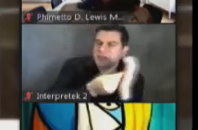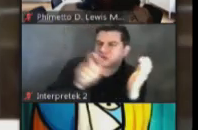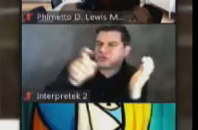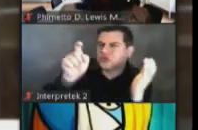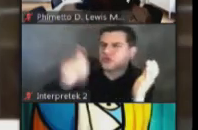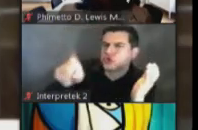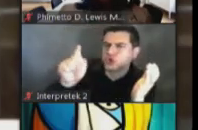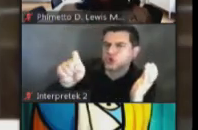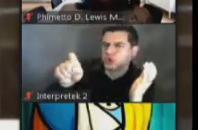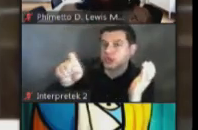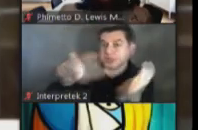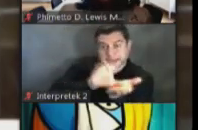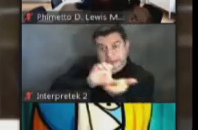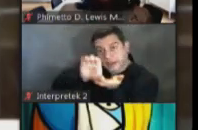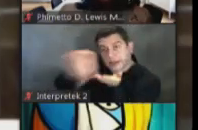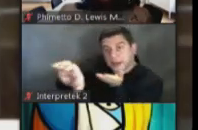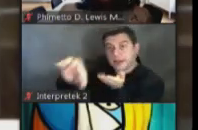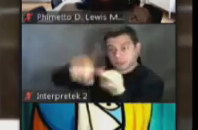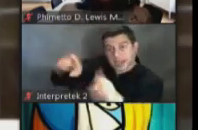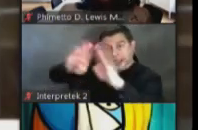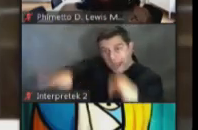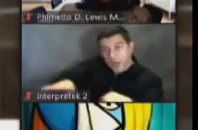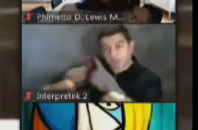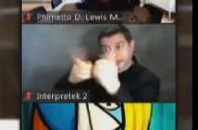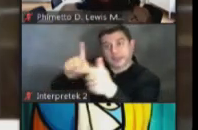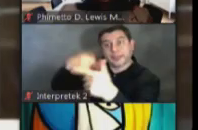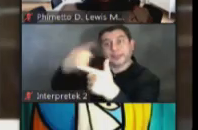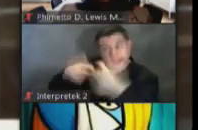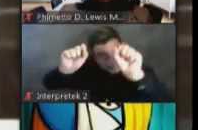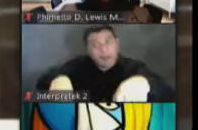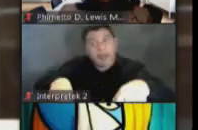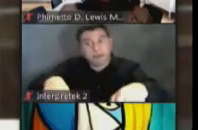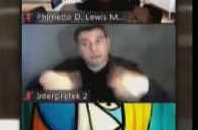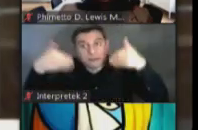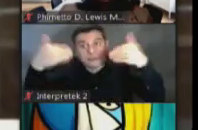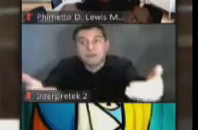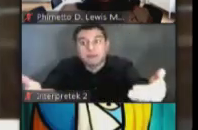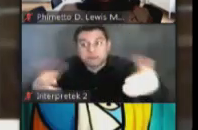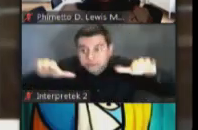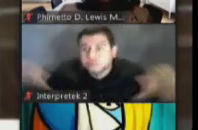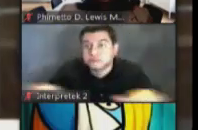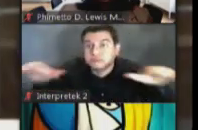housing department so that they can do the legwork for us to take and put these